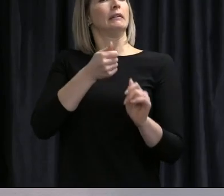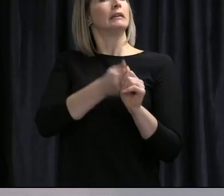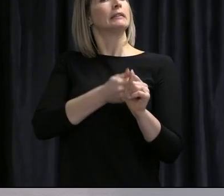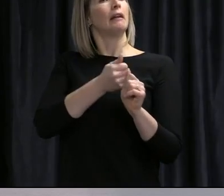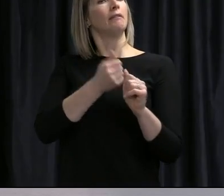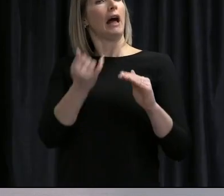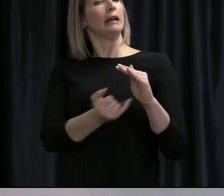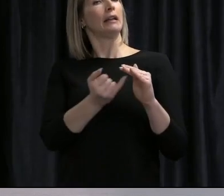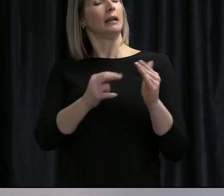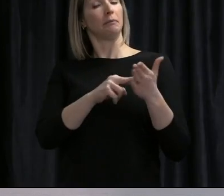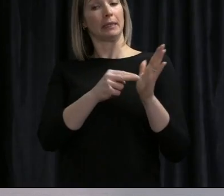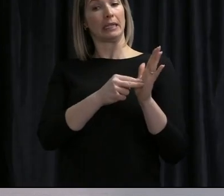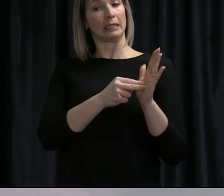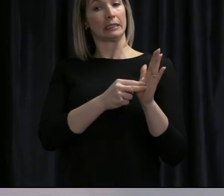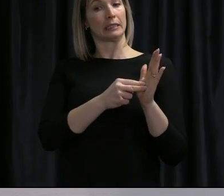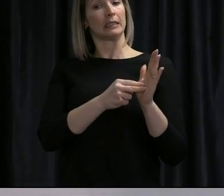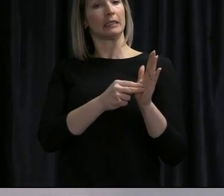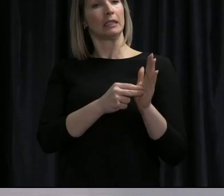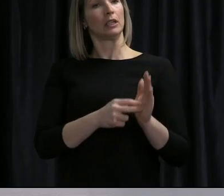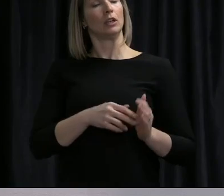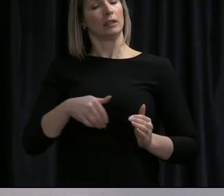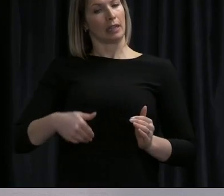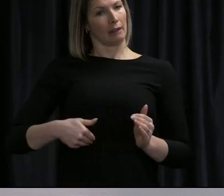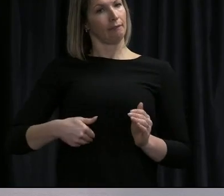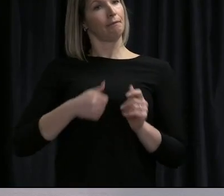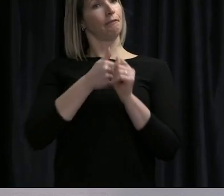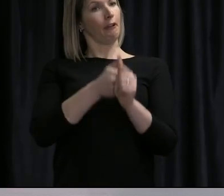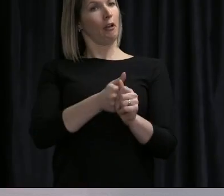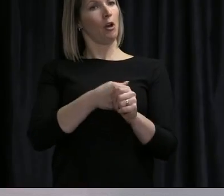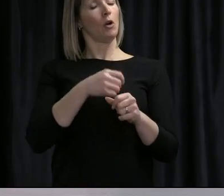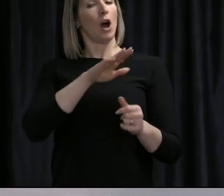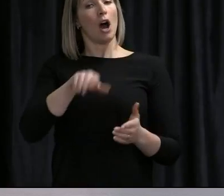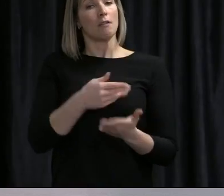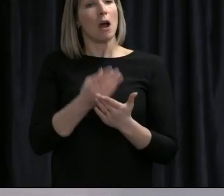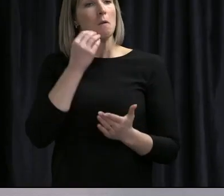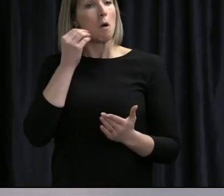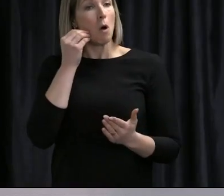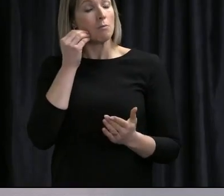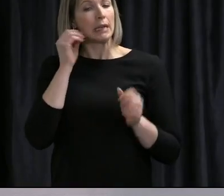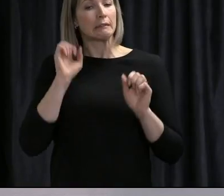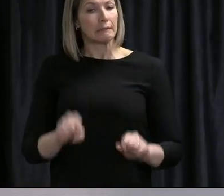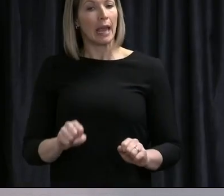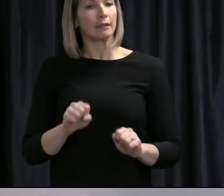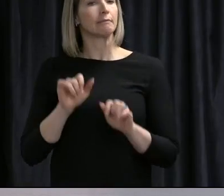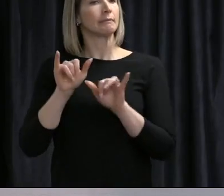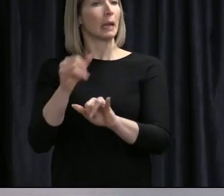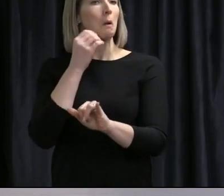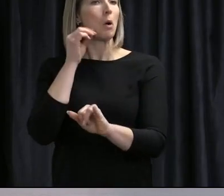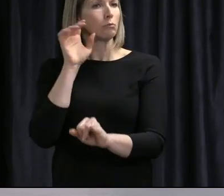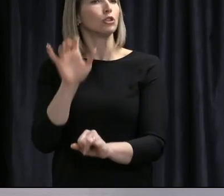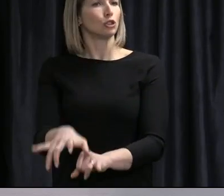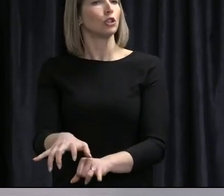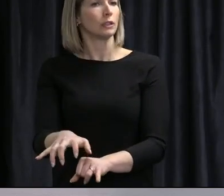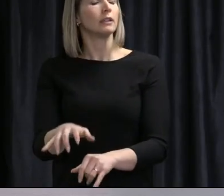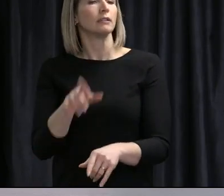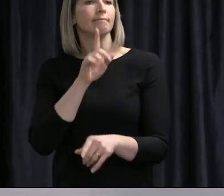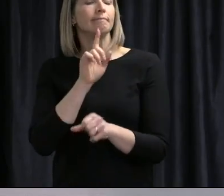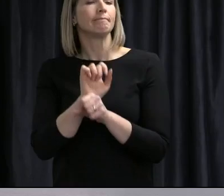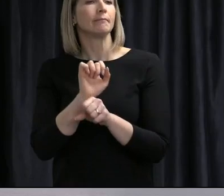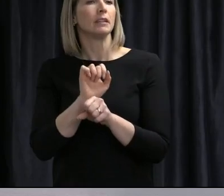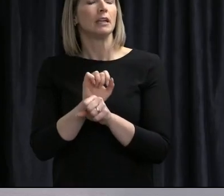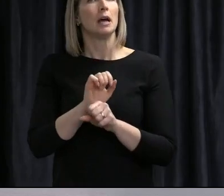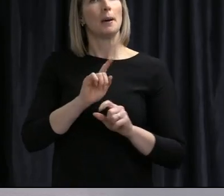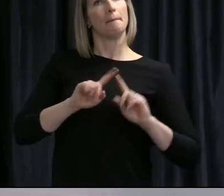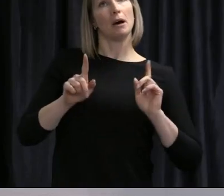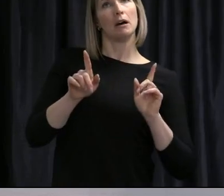symptomatic. So I think the important determinant of what happens is whether or not you as an individual who've been out of the country have symptoms